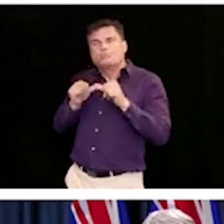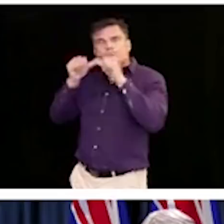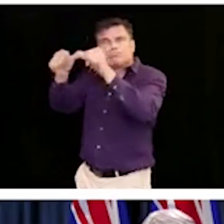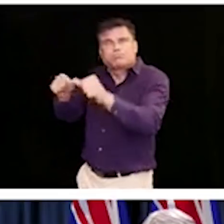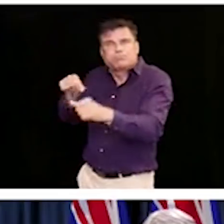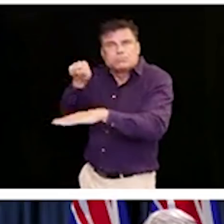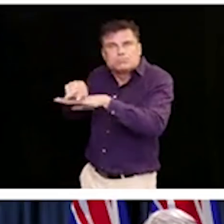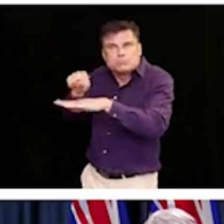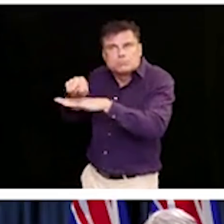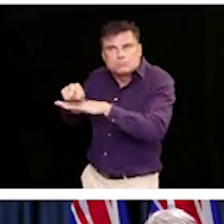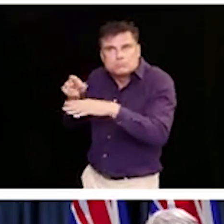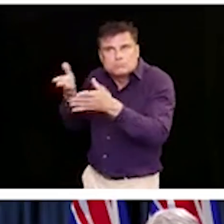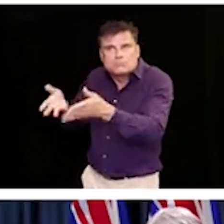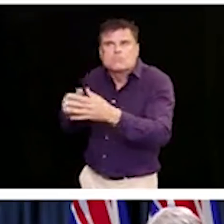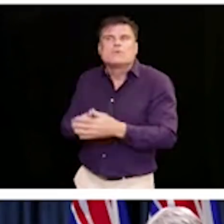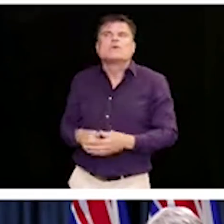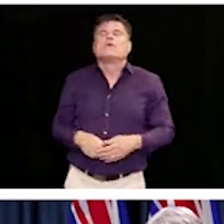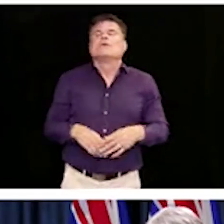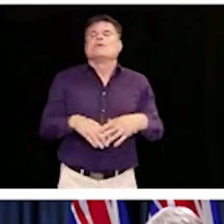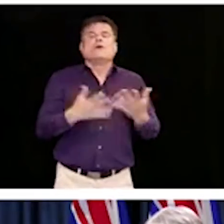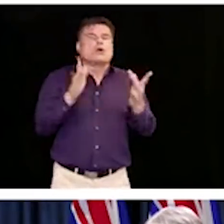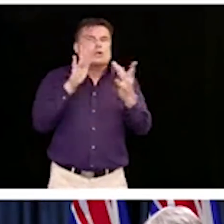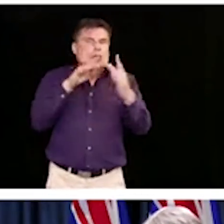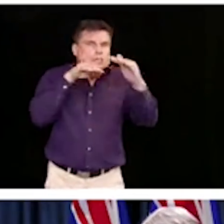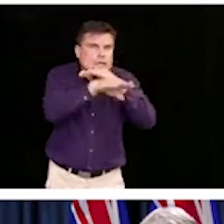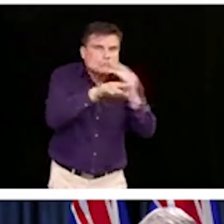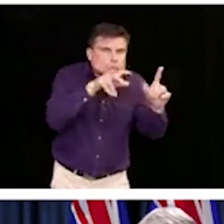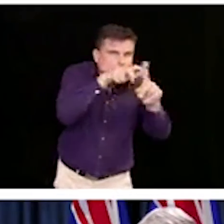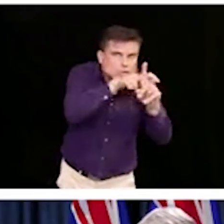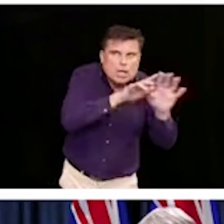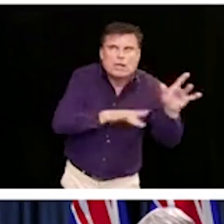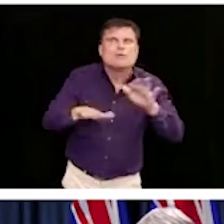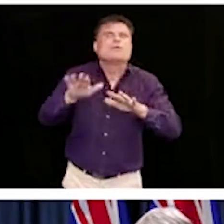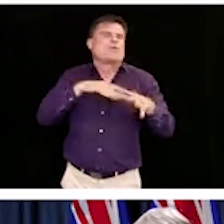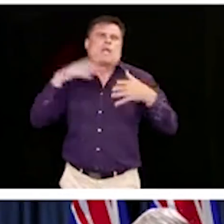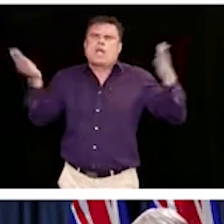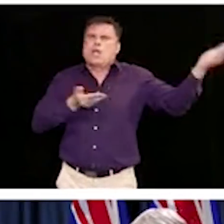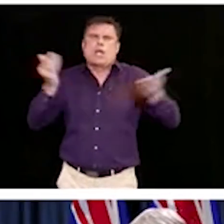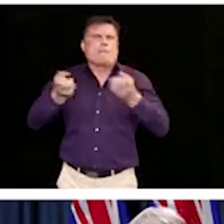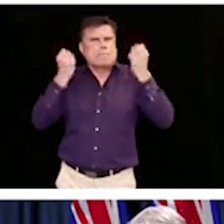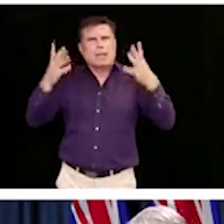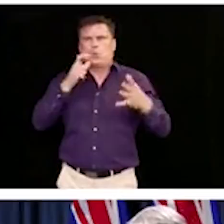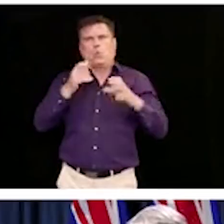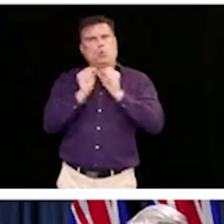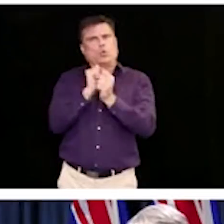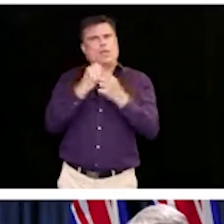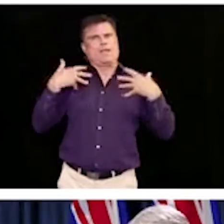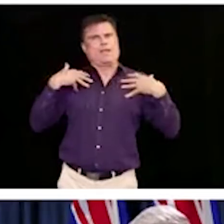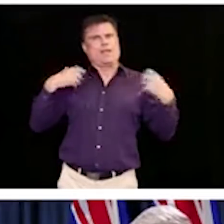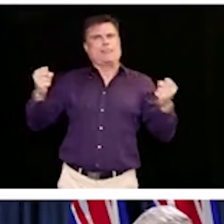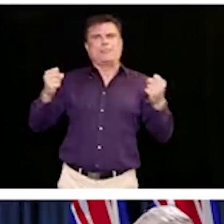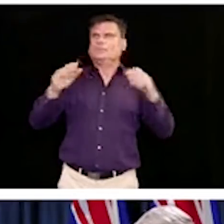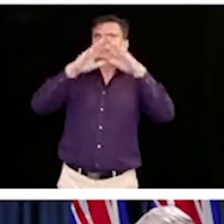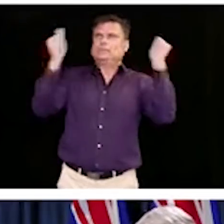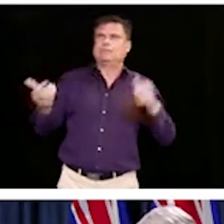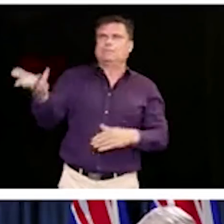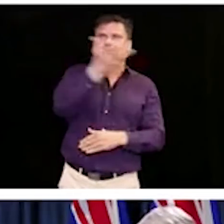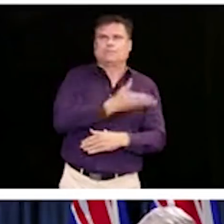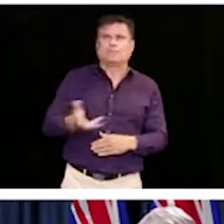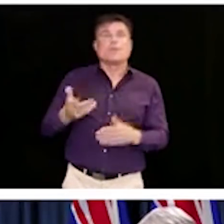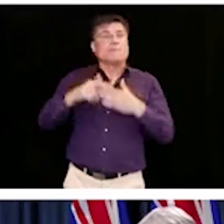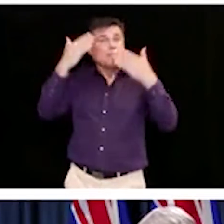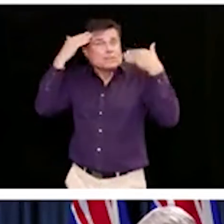contact tracing, staffing costs, and preparing for the crisis. It also included additional mental